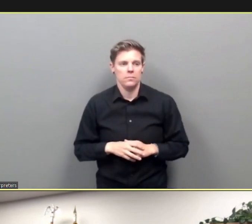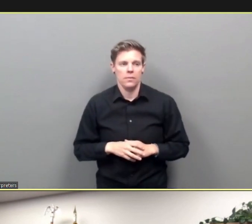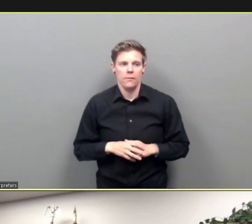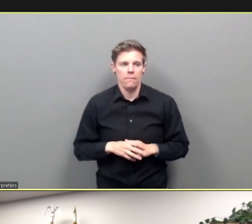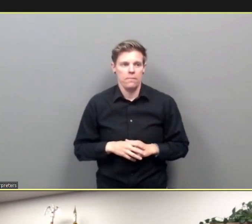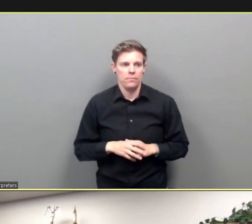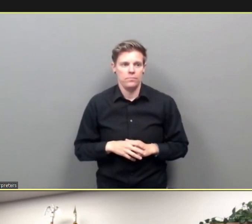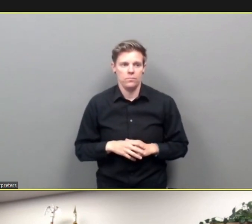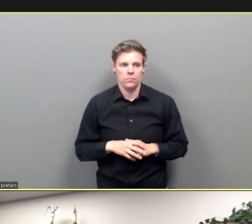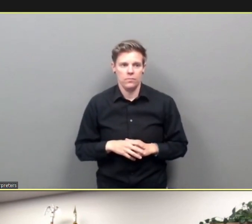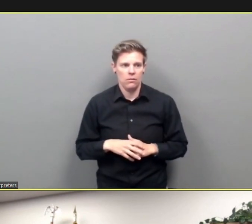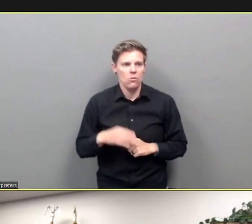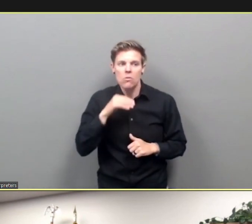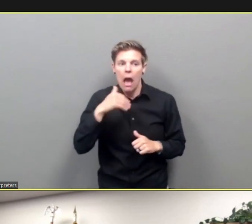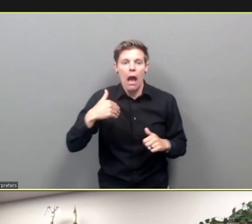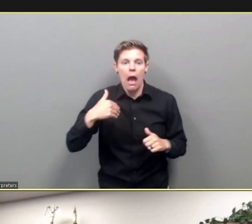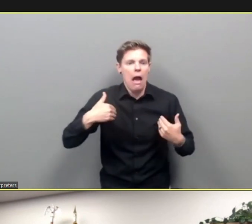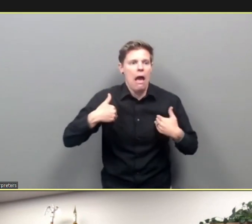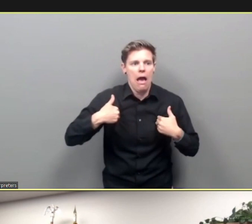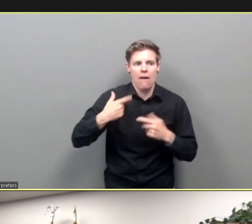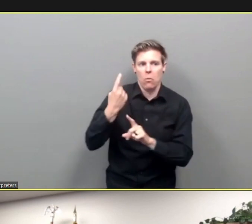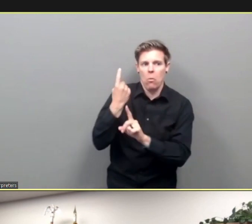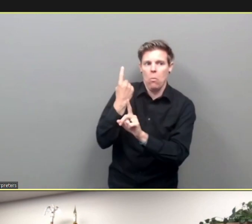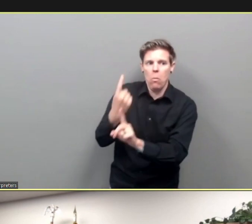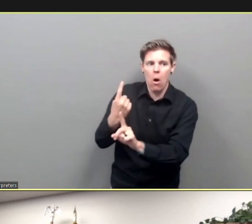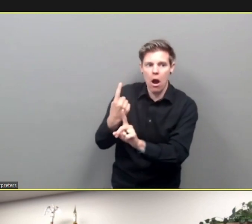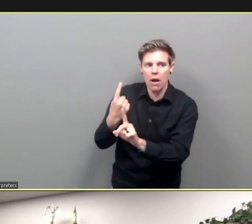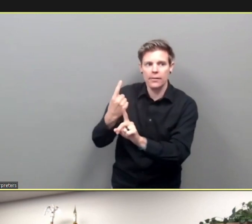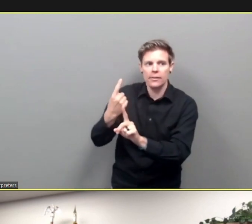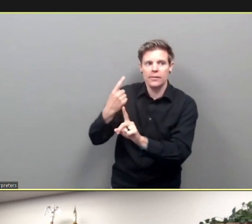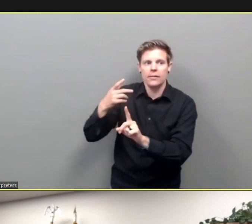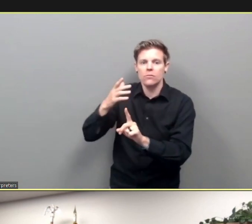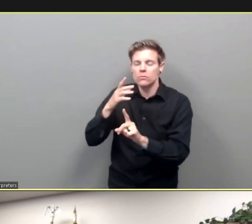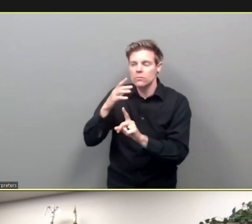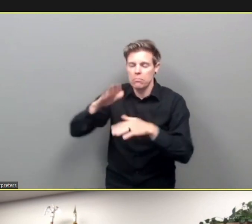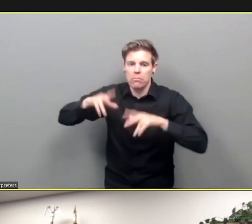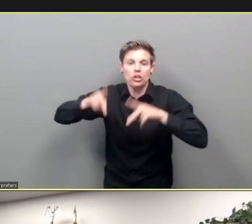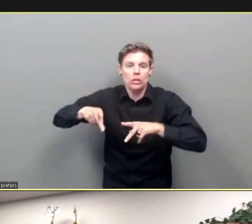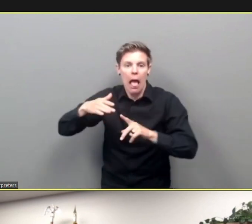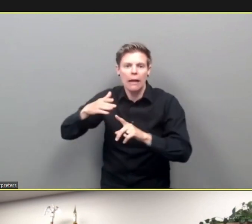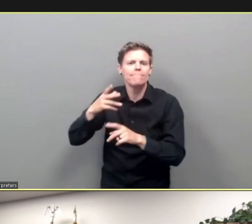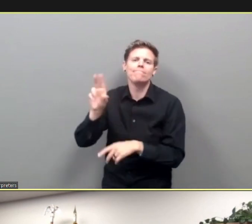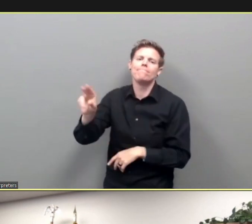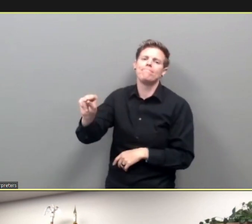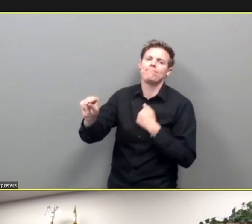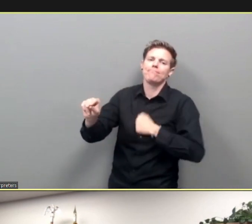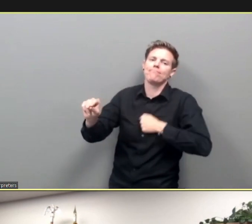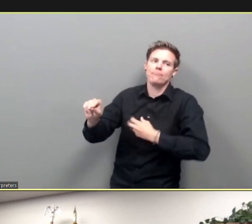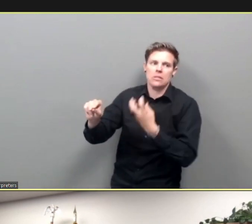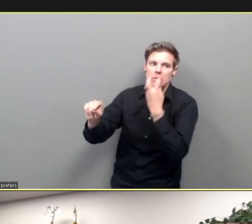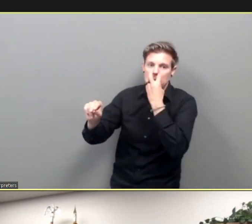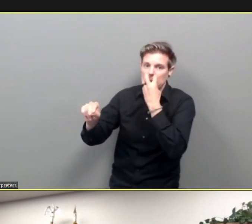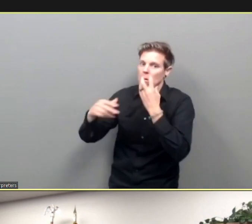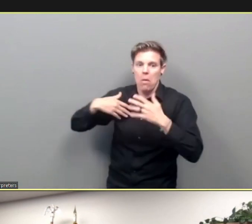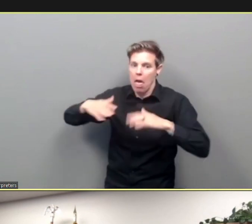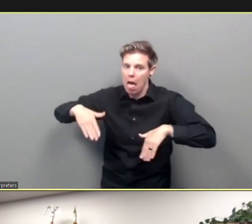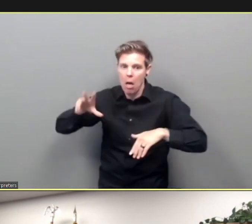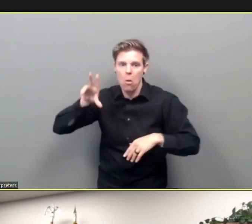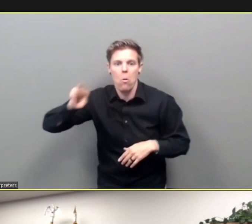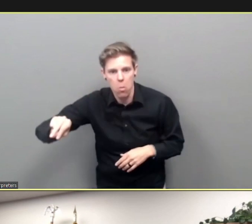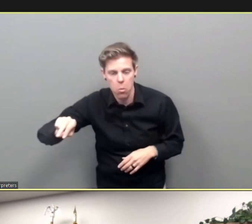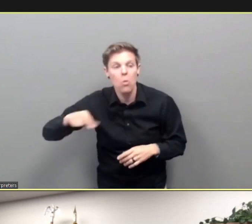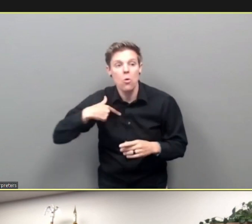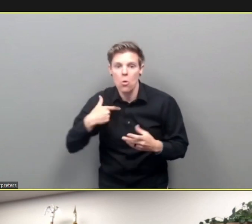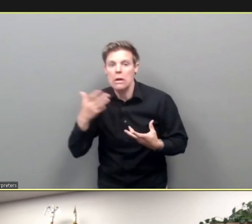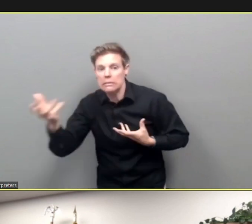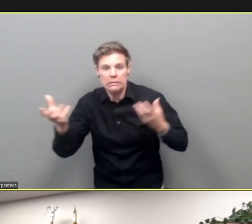get one. I'm not aware of anybody who needed a hospital bed who couldn't find a bed